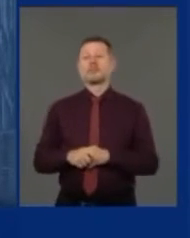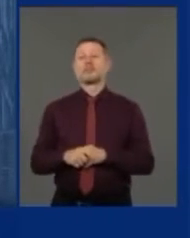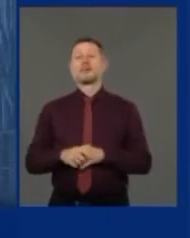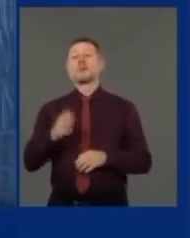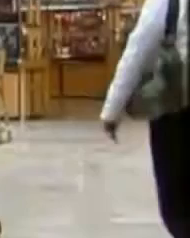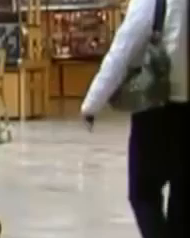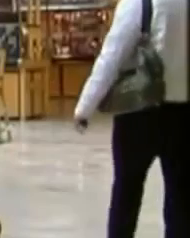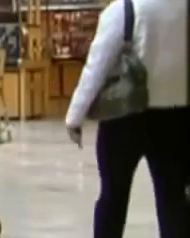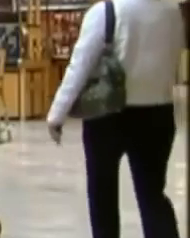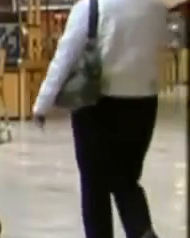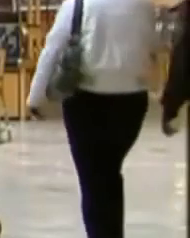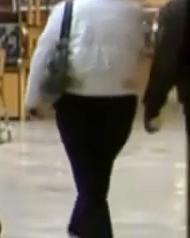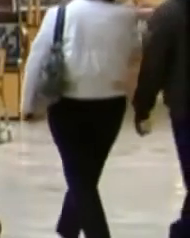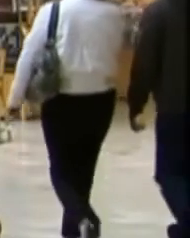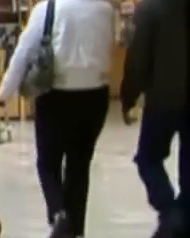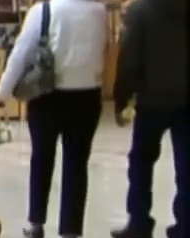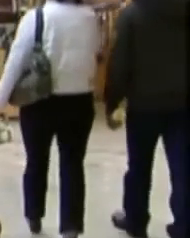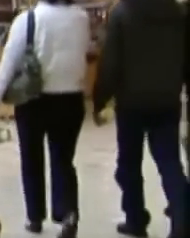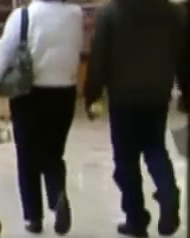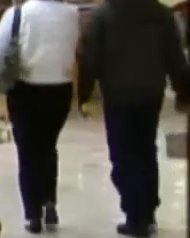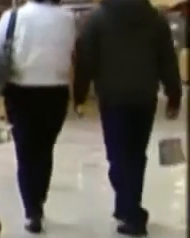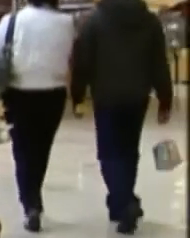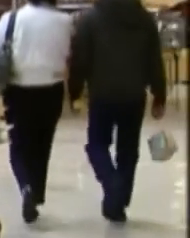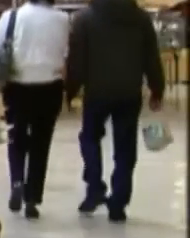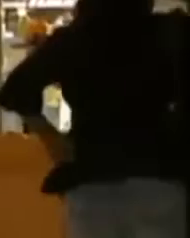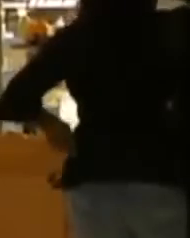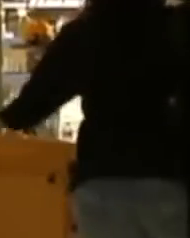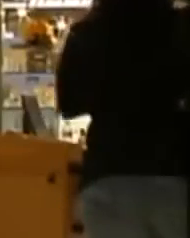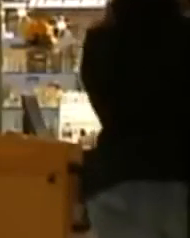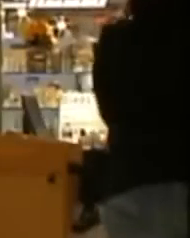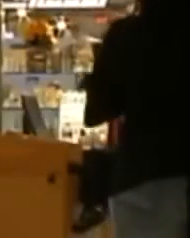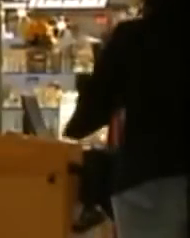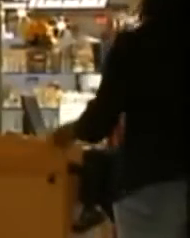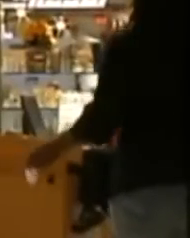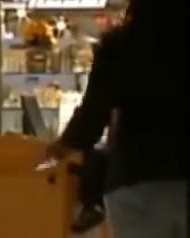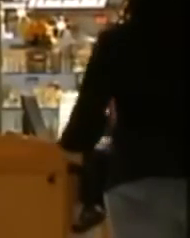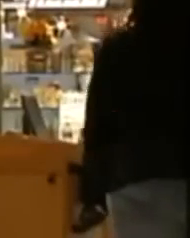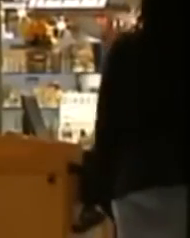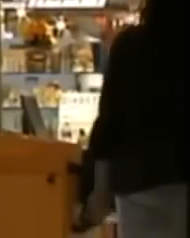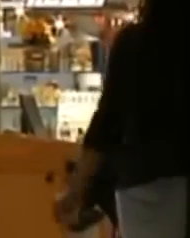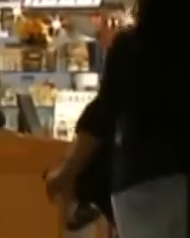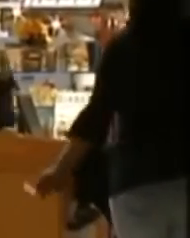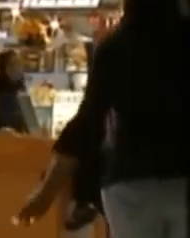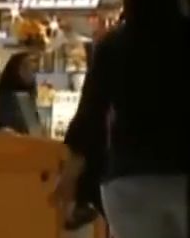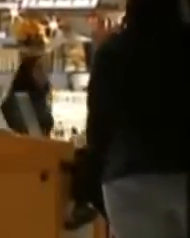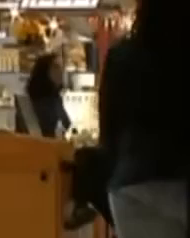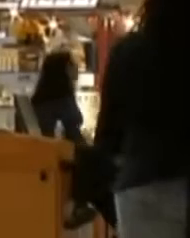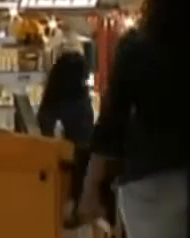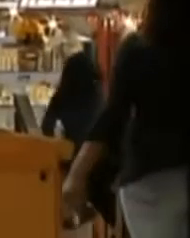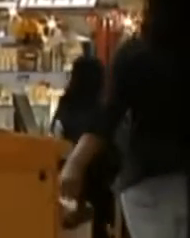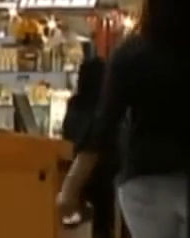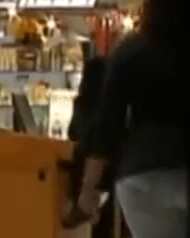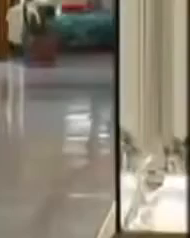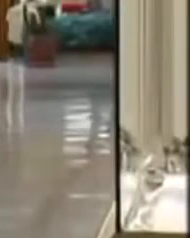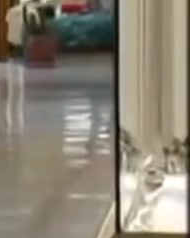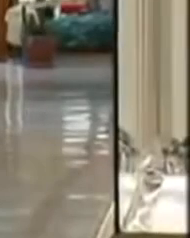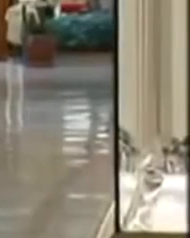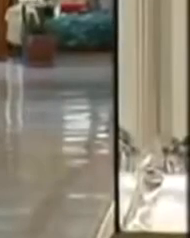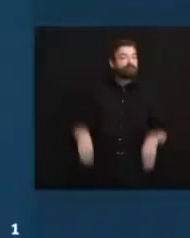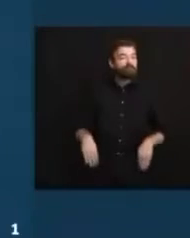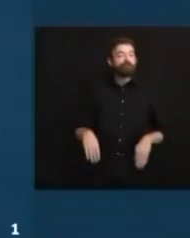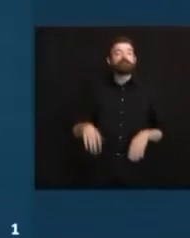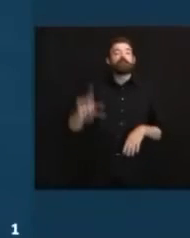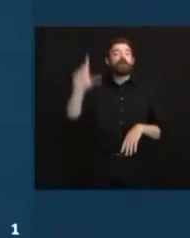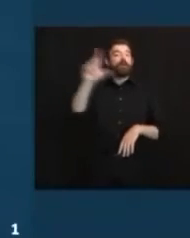air-conditioned systems. In New Jersey, while he has allowed malls to reopen today, Governor Phil Murphy has already called off serving